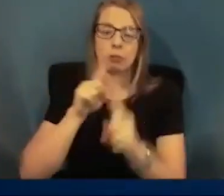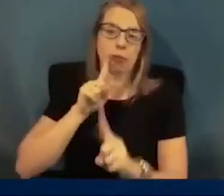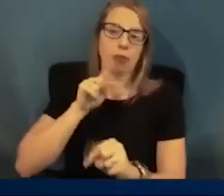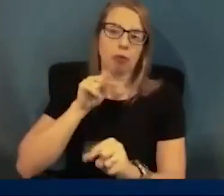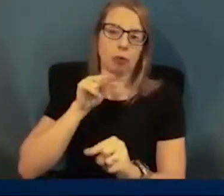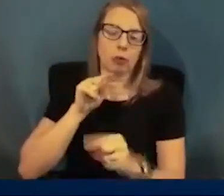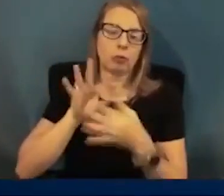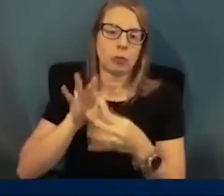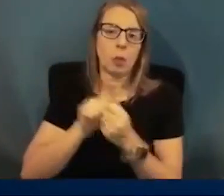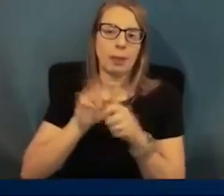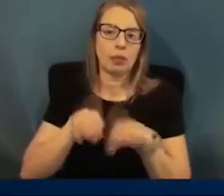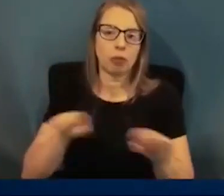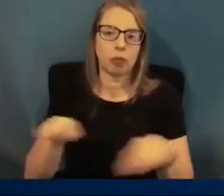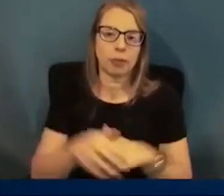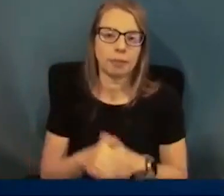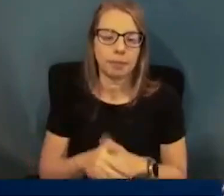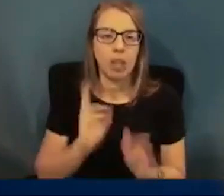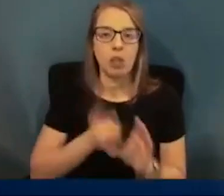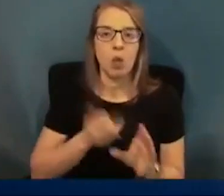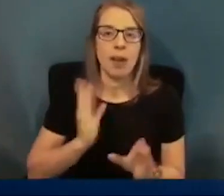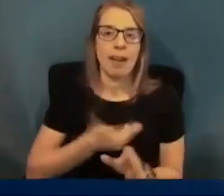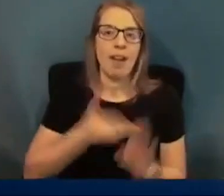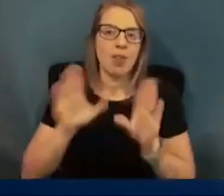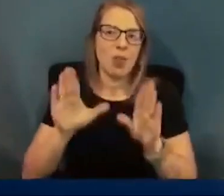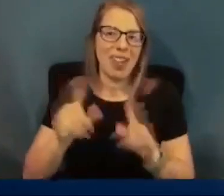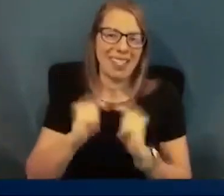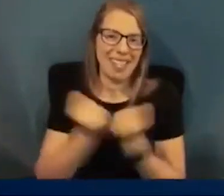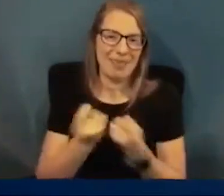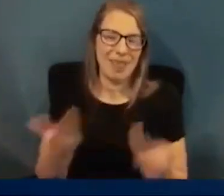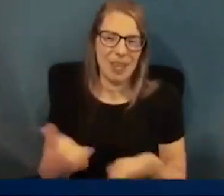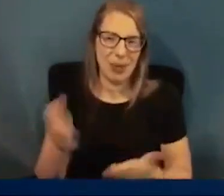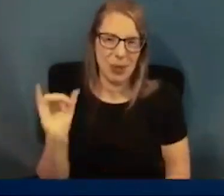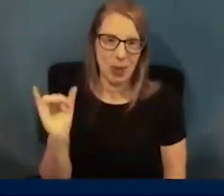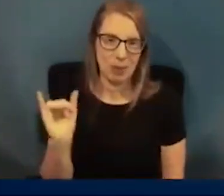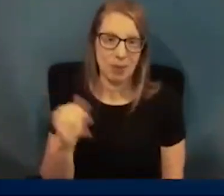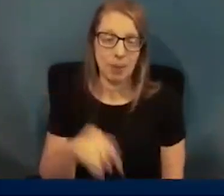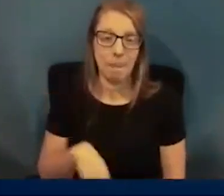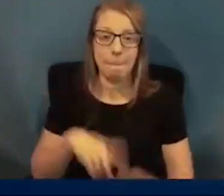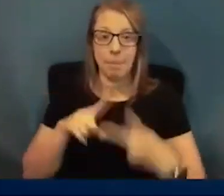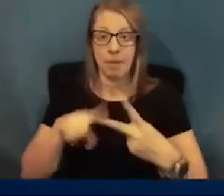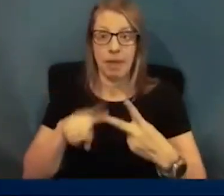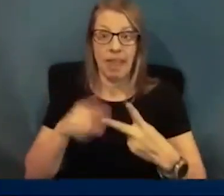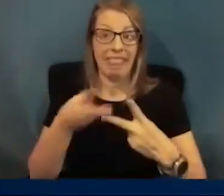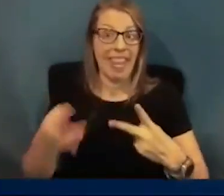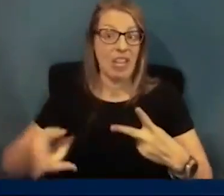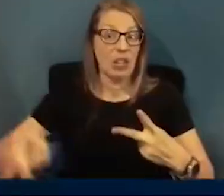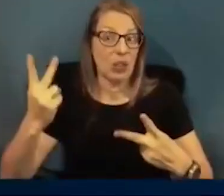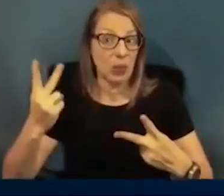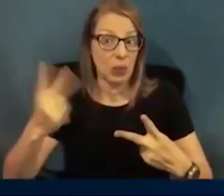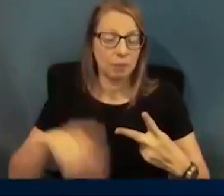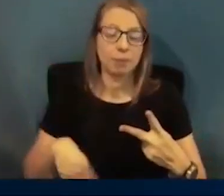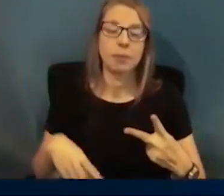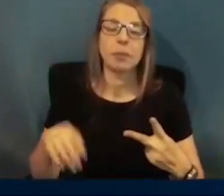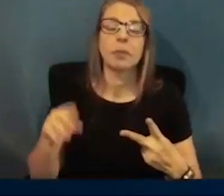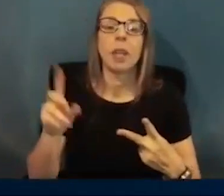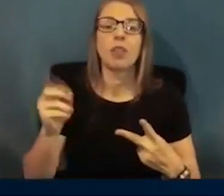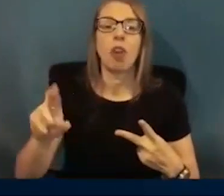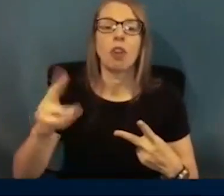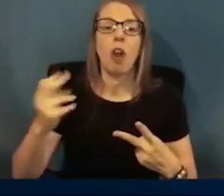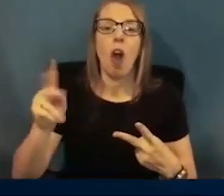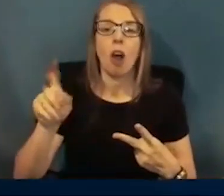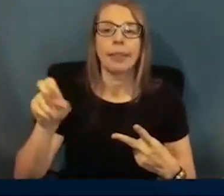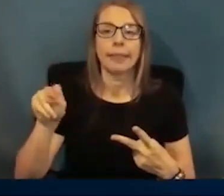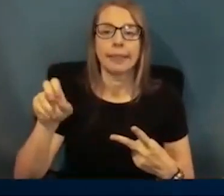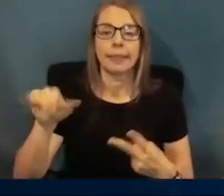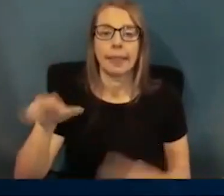our great team that we have here too. So there's thing one. Thing two, Dr. Hawkinson, can you help Nicole?